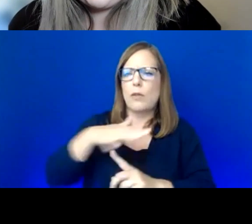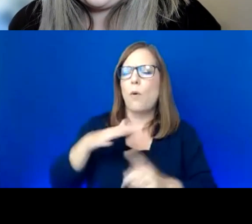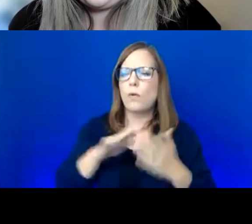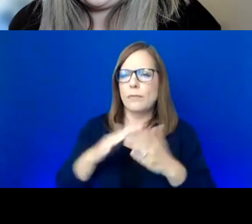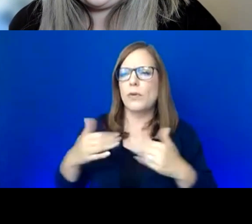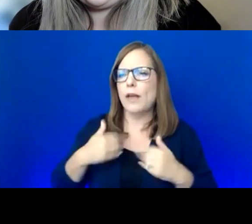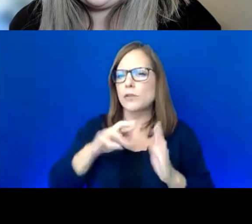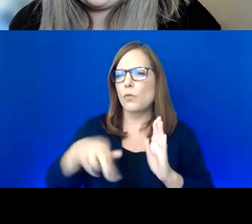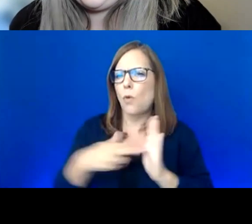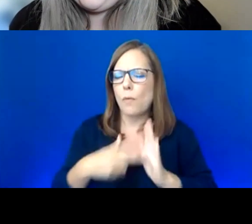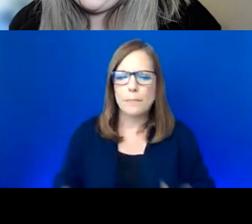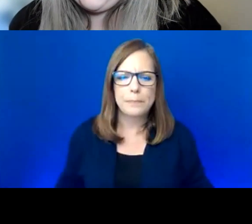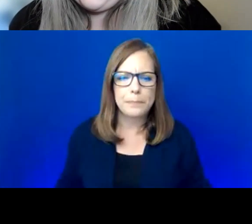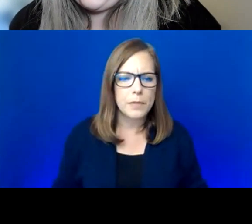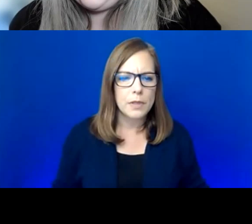Great.